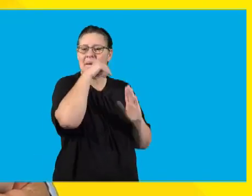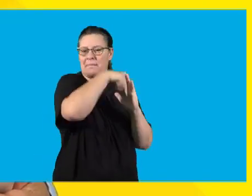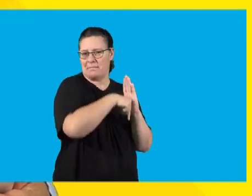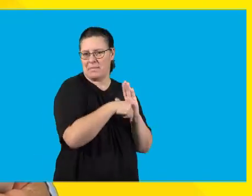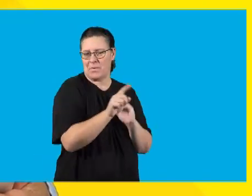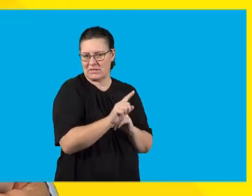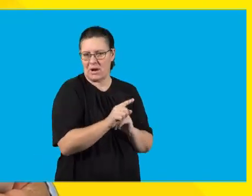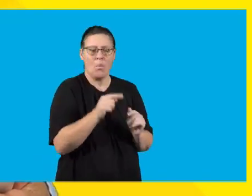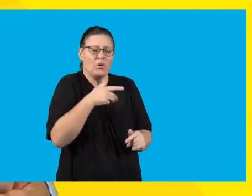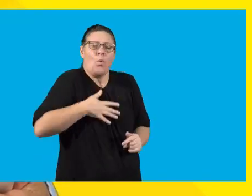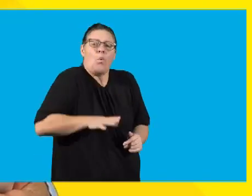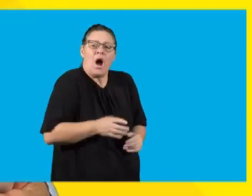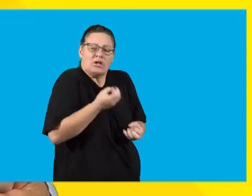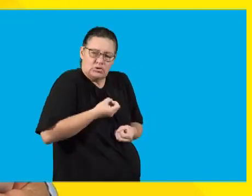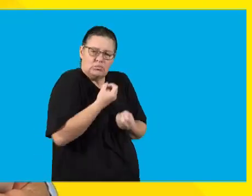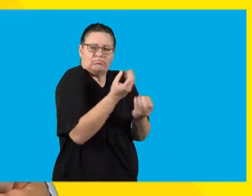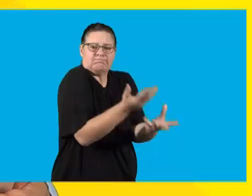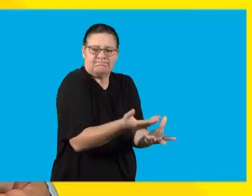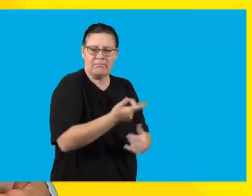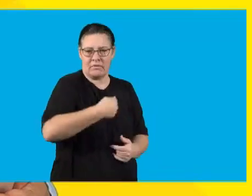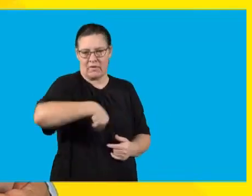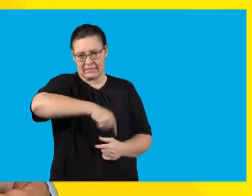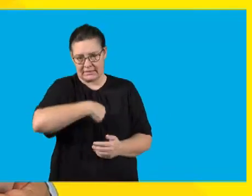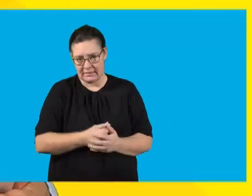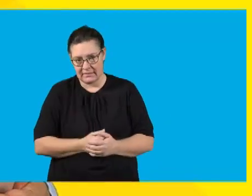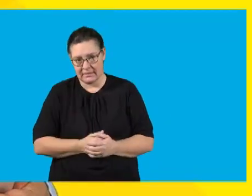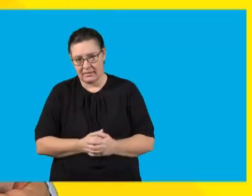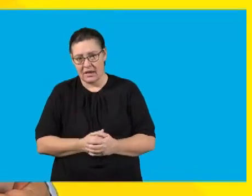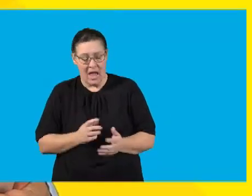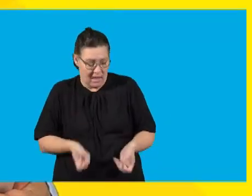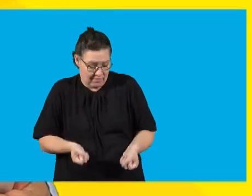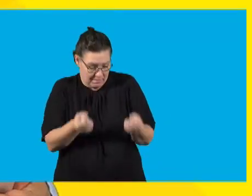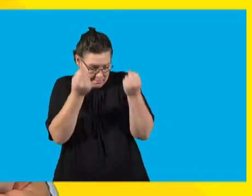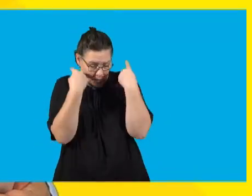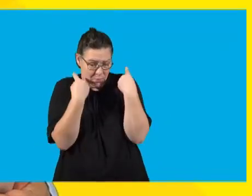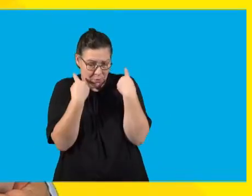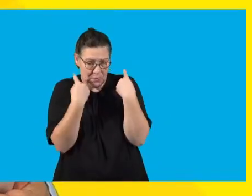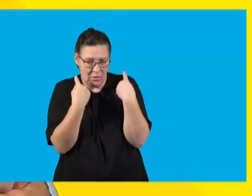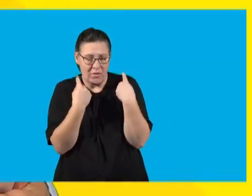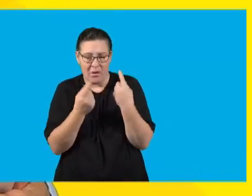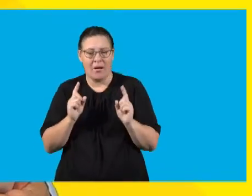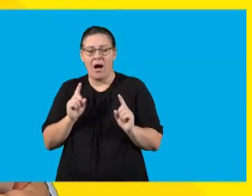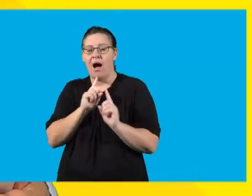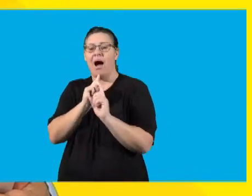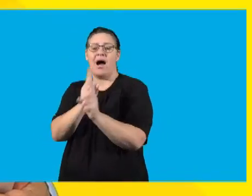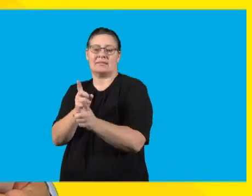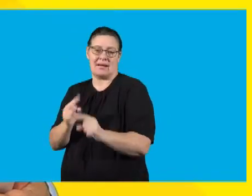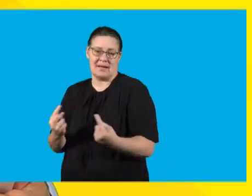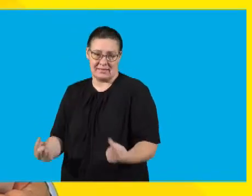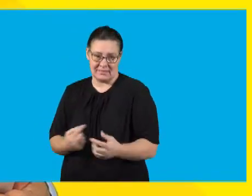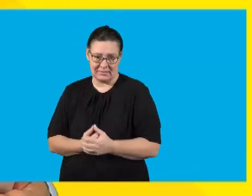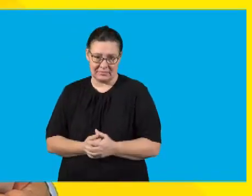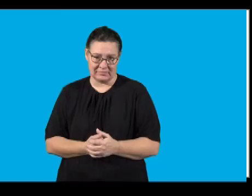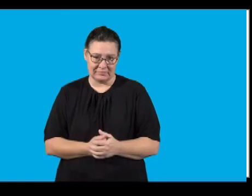literary, so what the dramatist in this case is trying to convey to us. And when we do not understand that, we